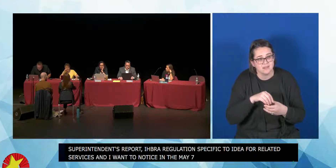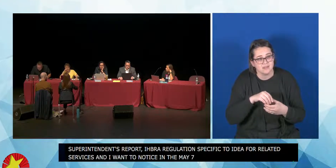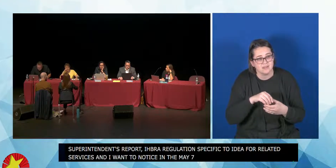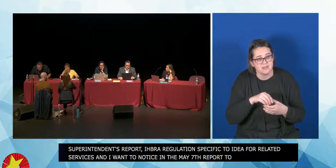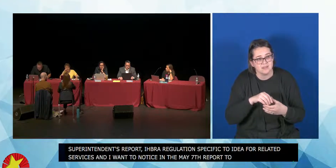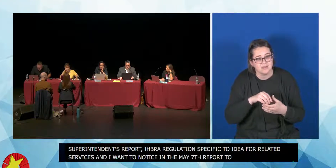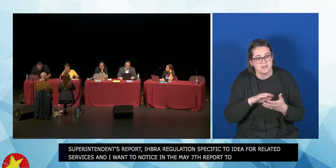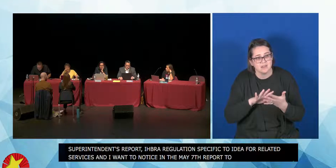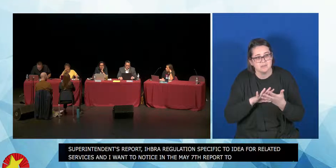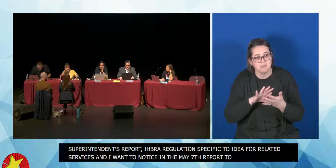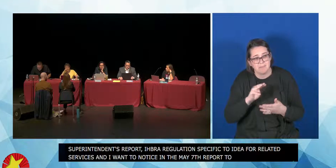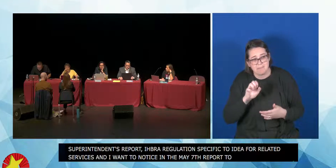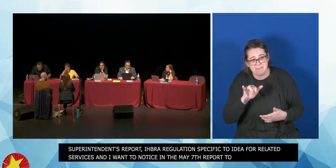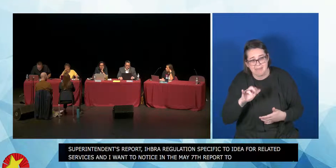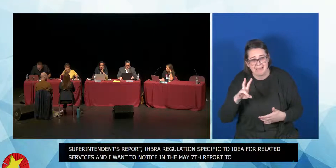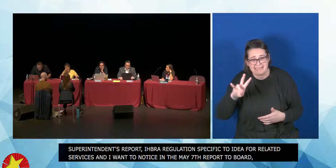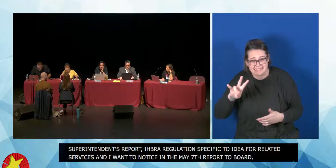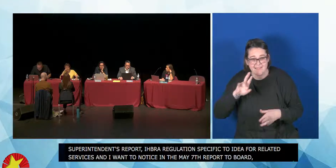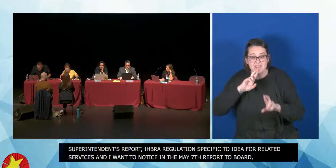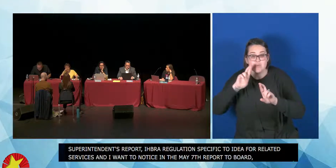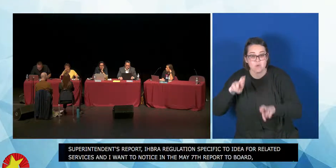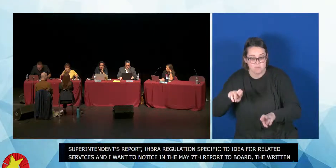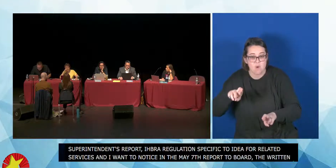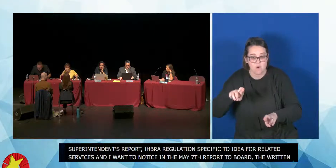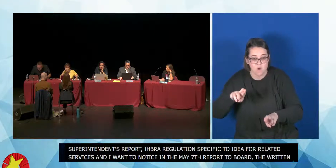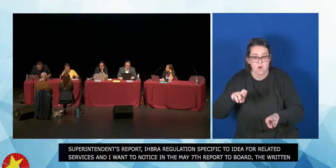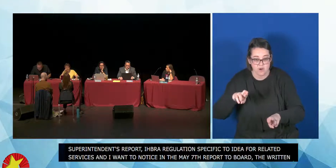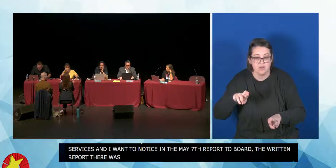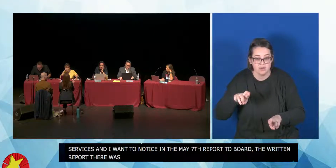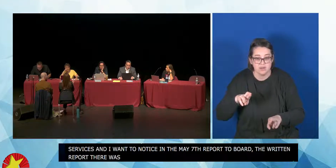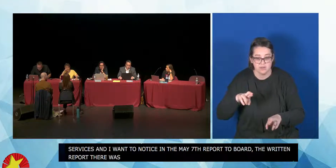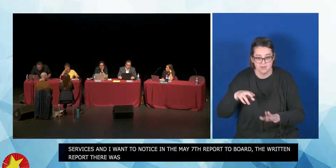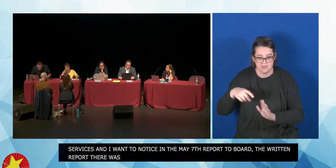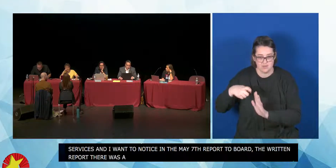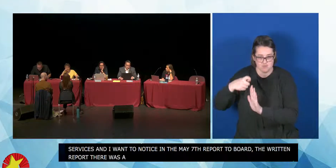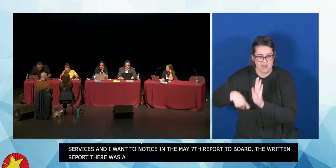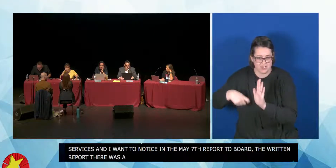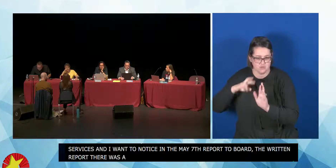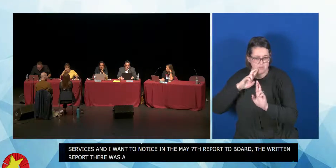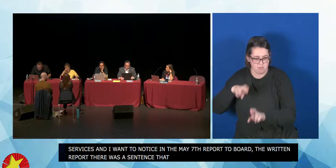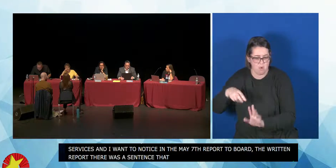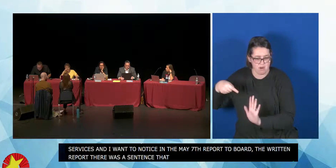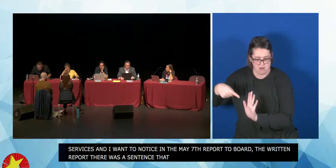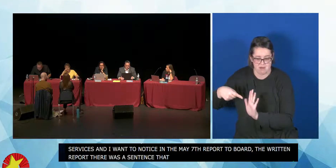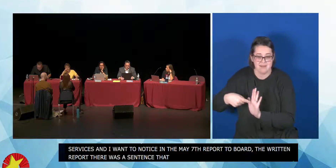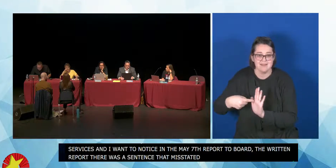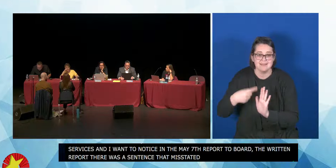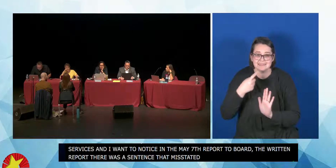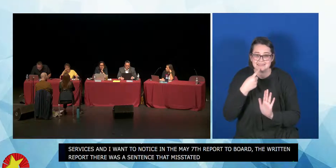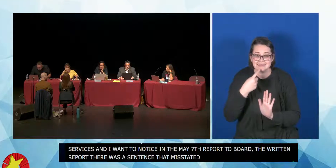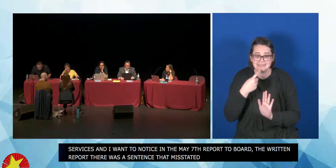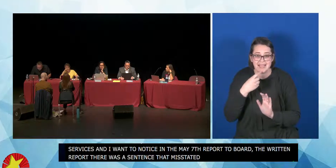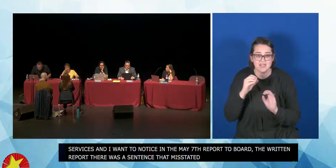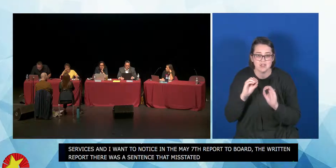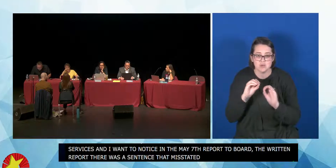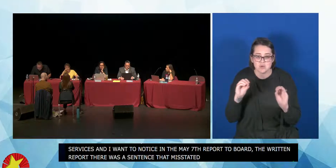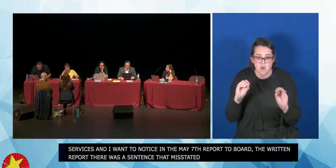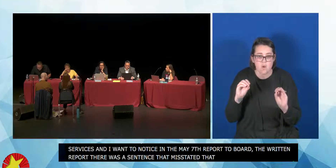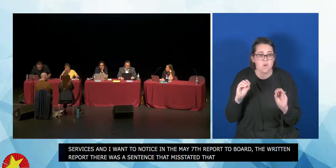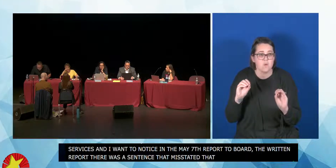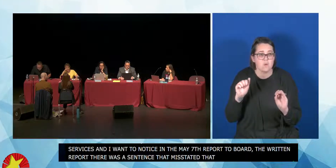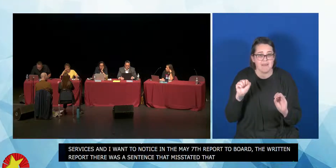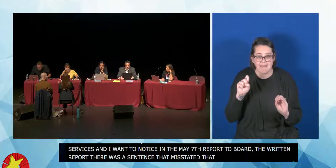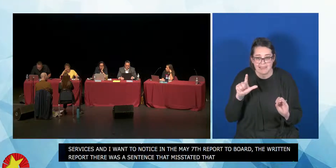report, there was a sentence that misstated that no ASL interpreter would